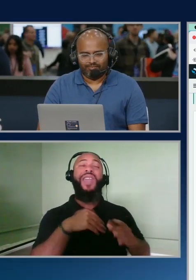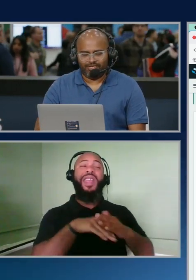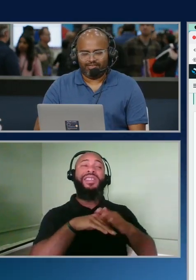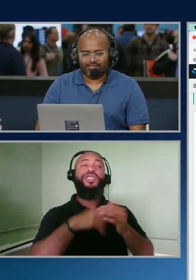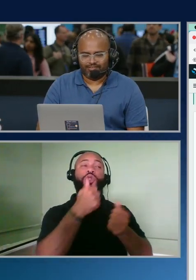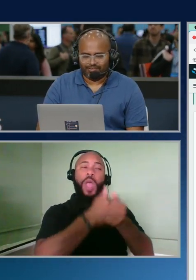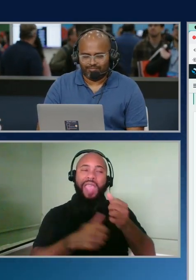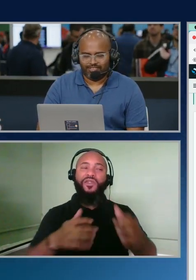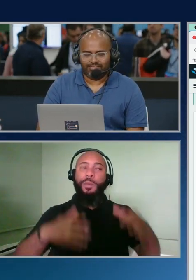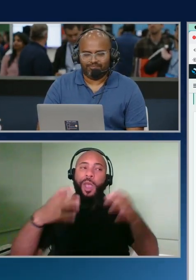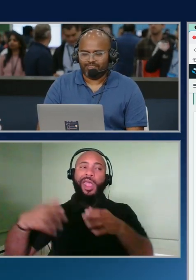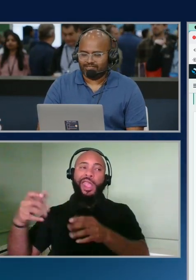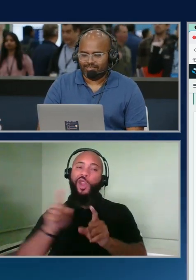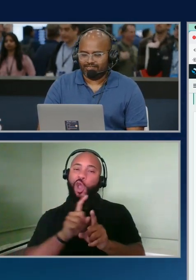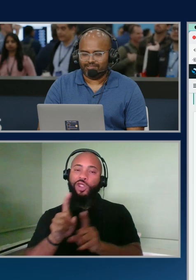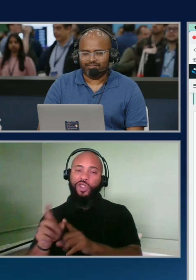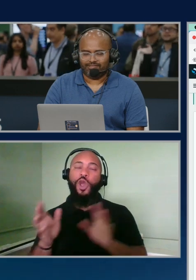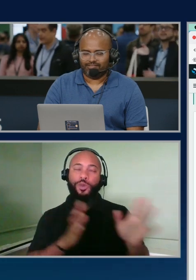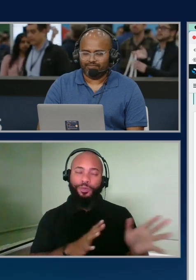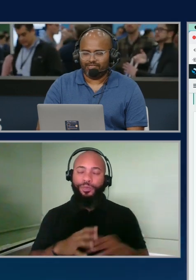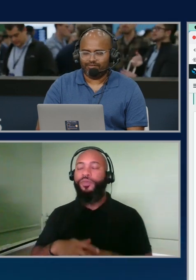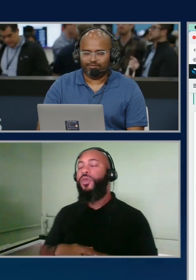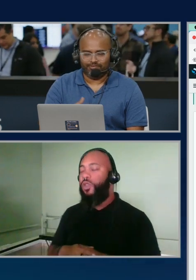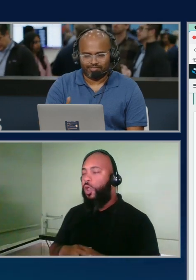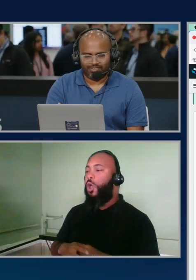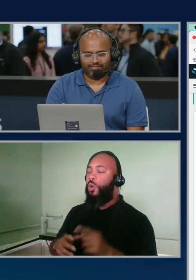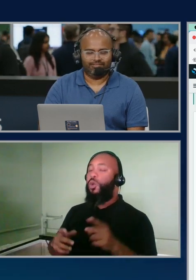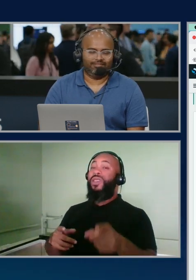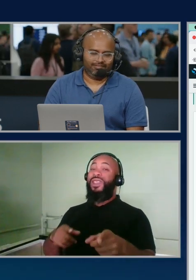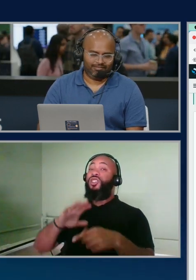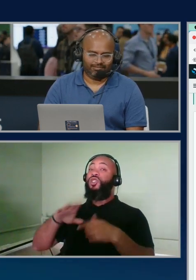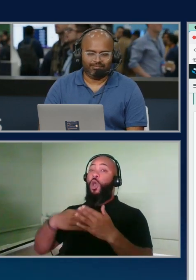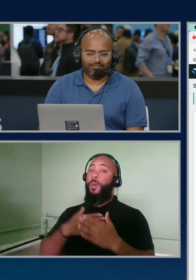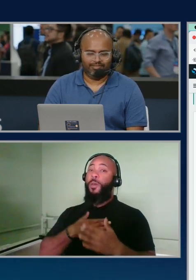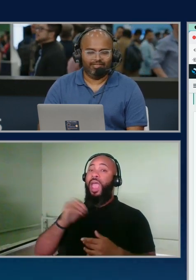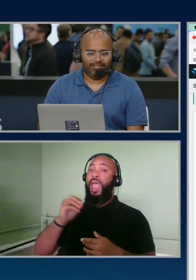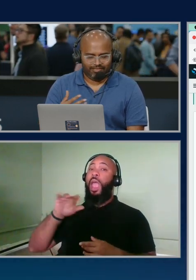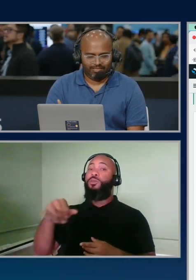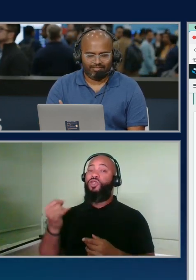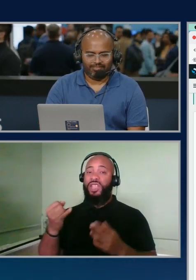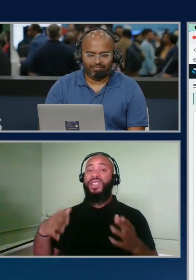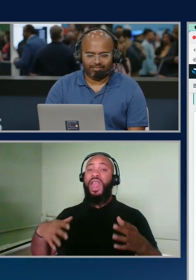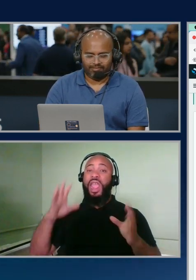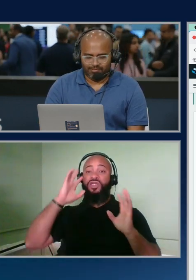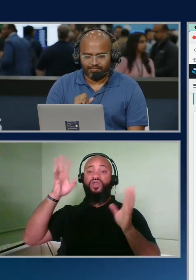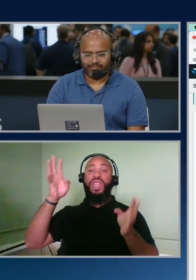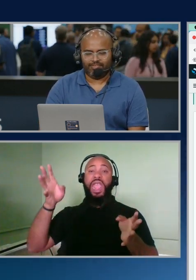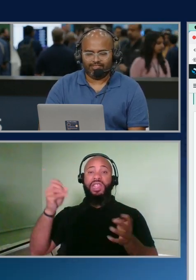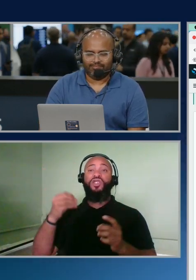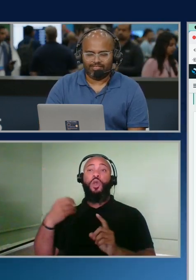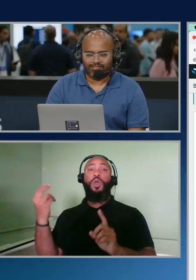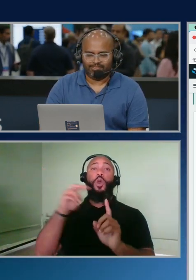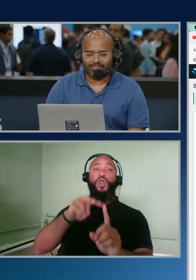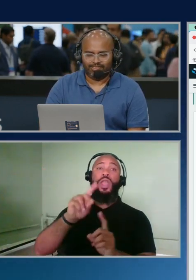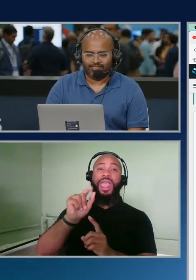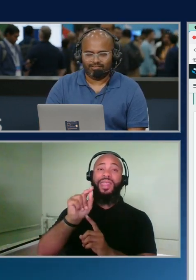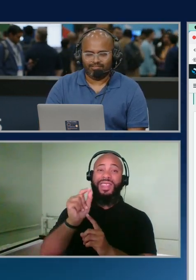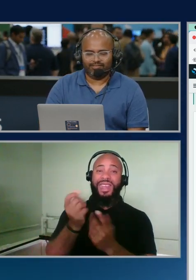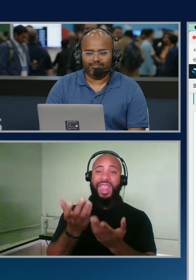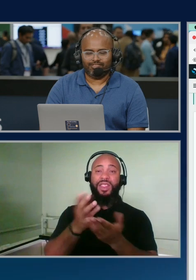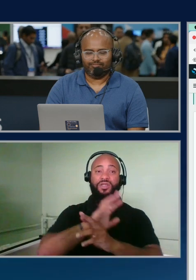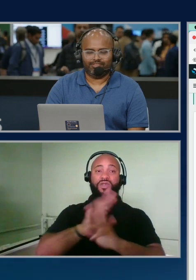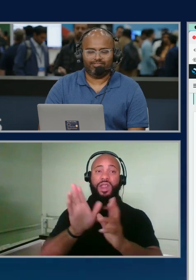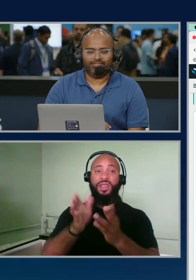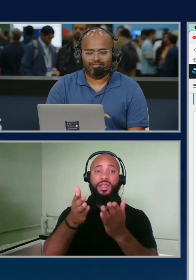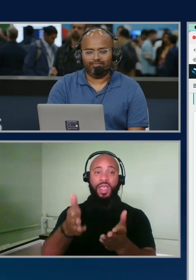here's all my objects that we created, right? So we go look at the data in there, and we create all